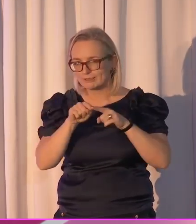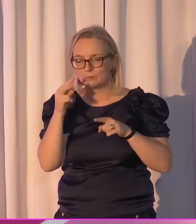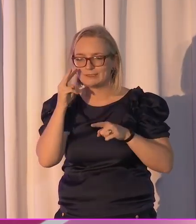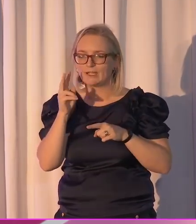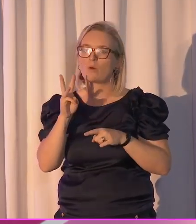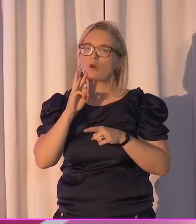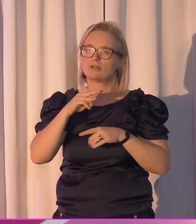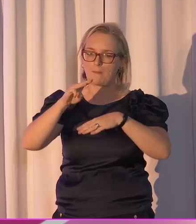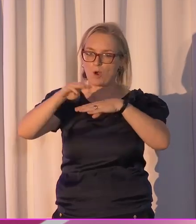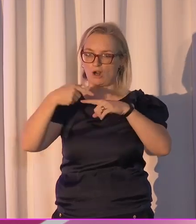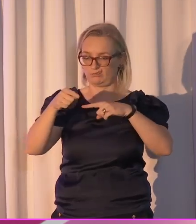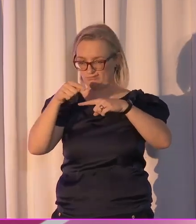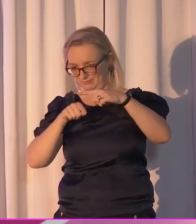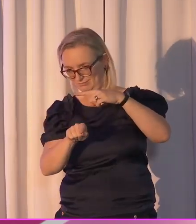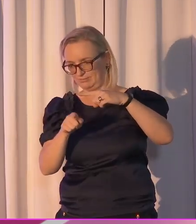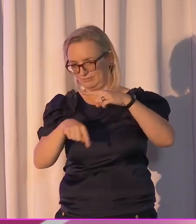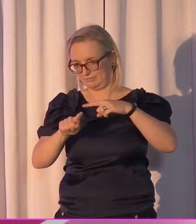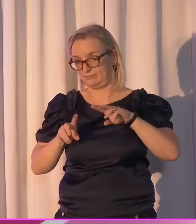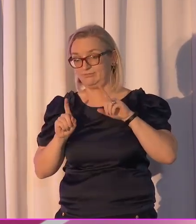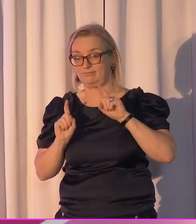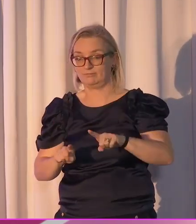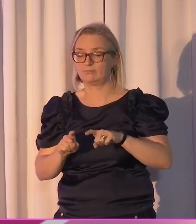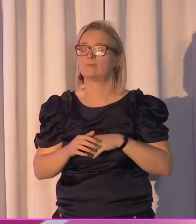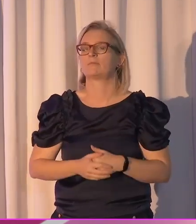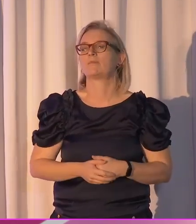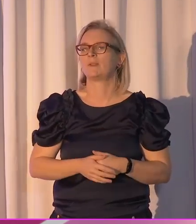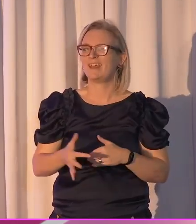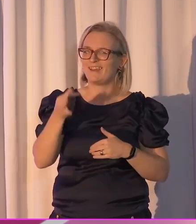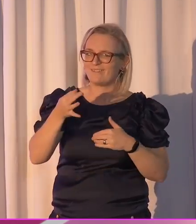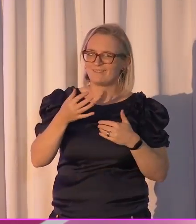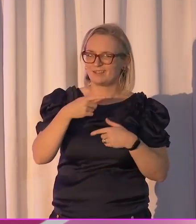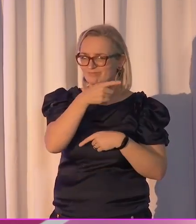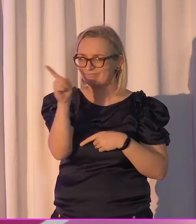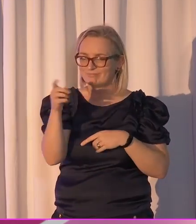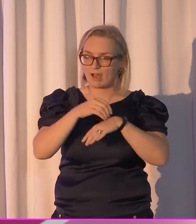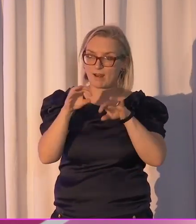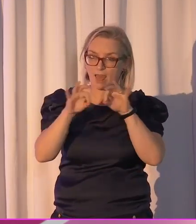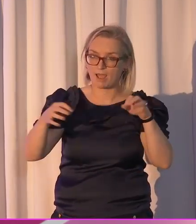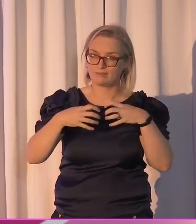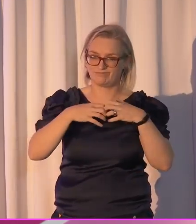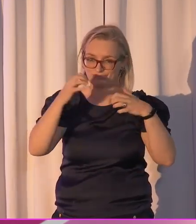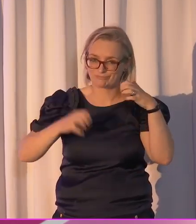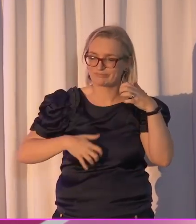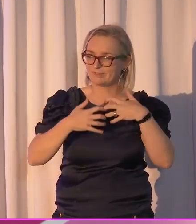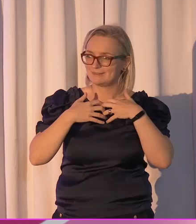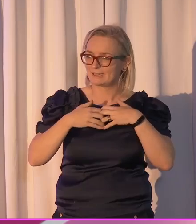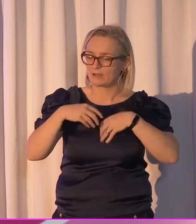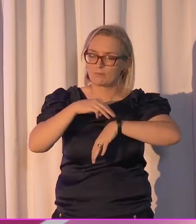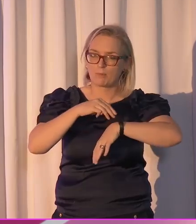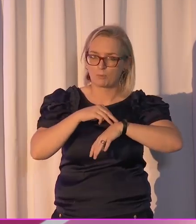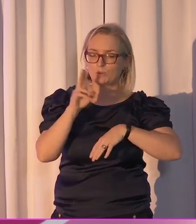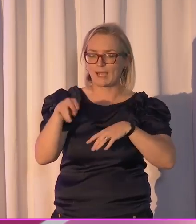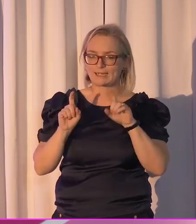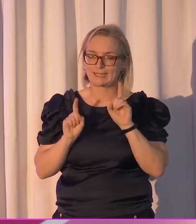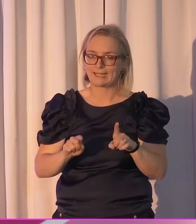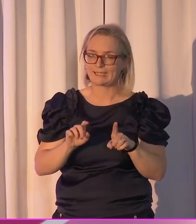button. If anyone is attending remotely and experiencing technical difficulties, you can use the Q&A function at